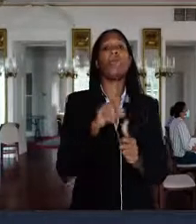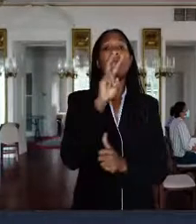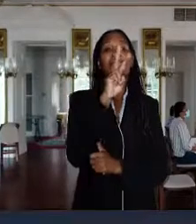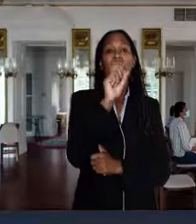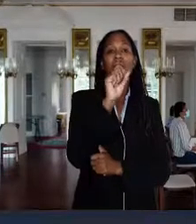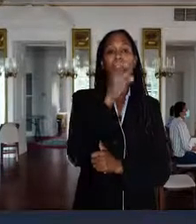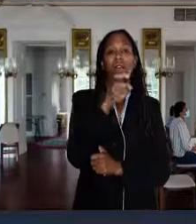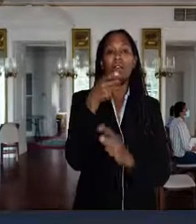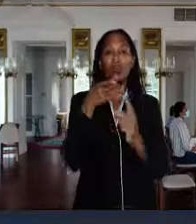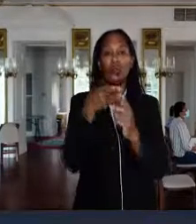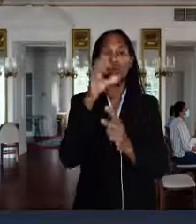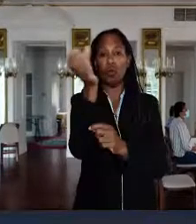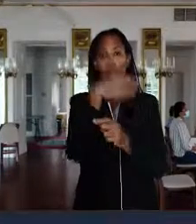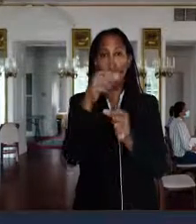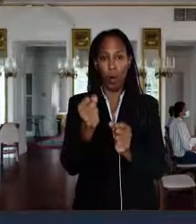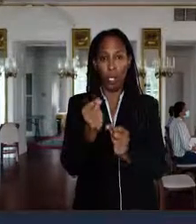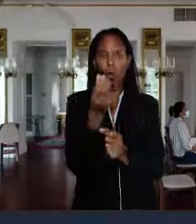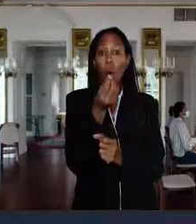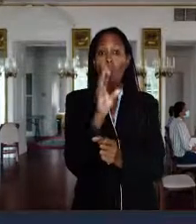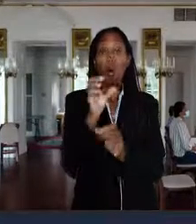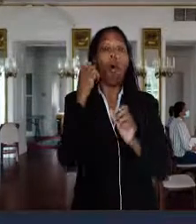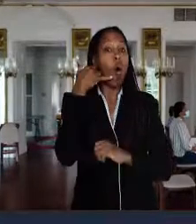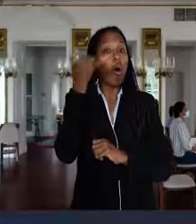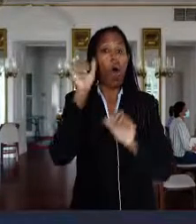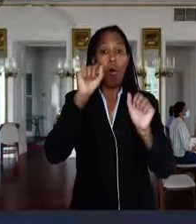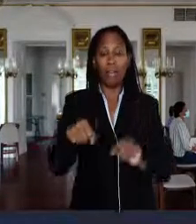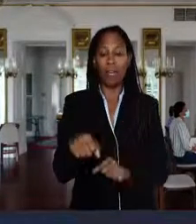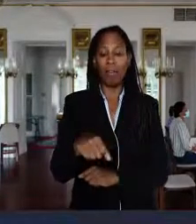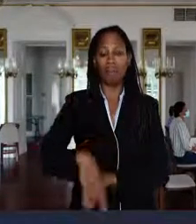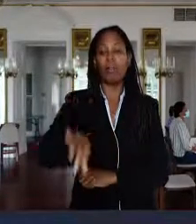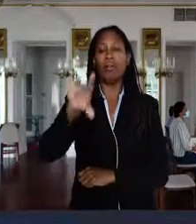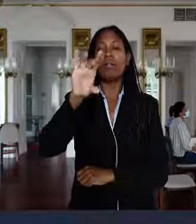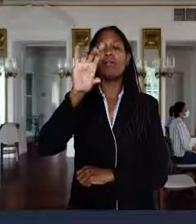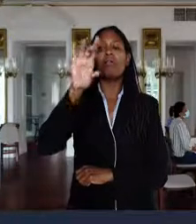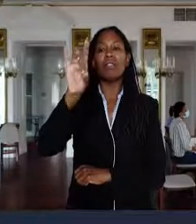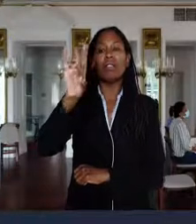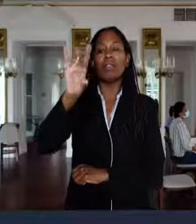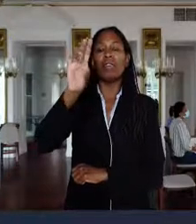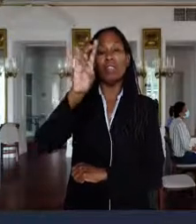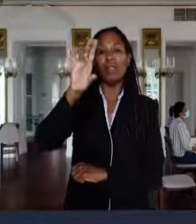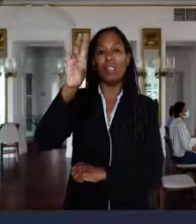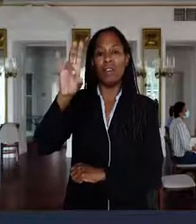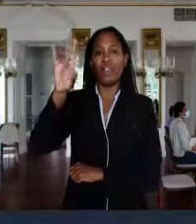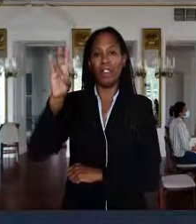VaxToWinUSVI.com, or call into 777-VAX